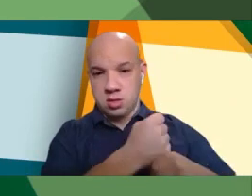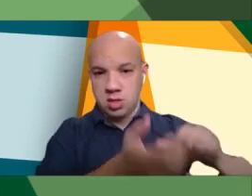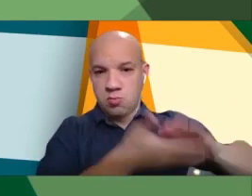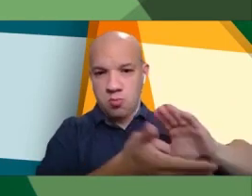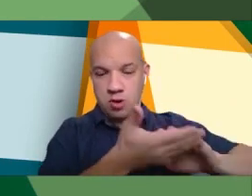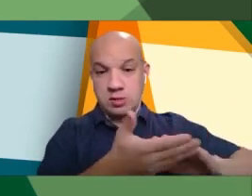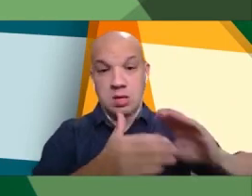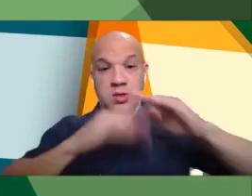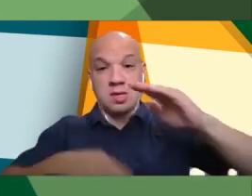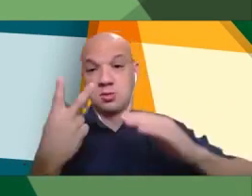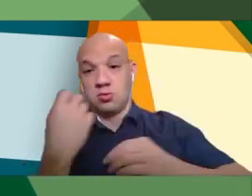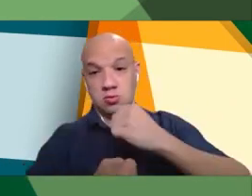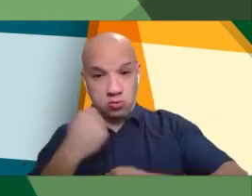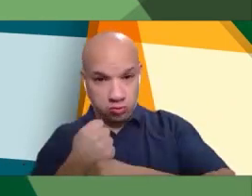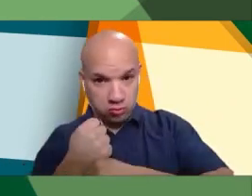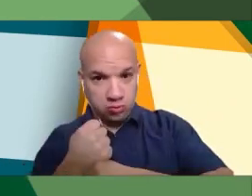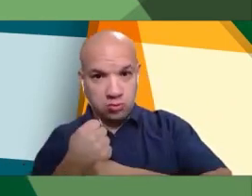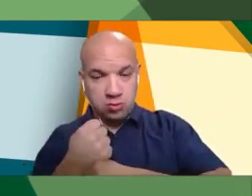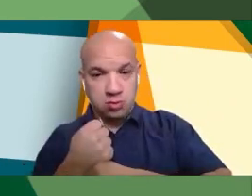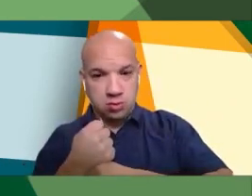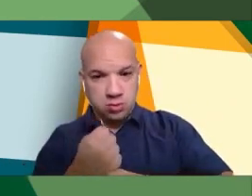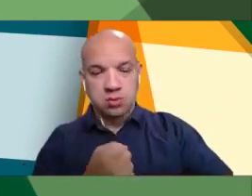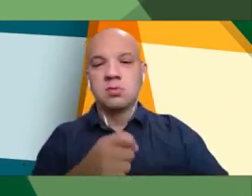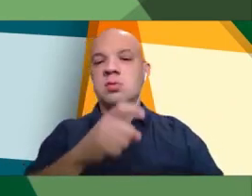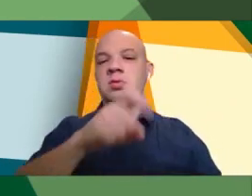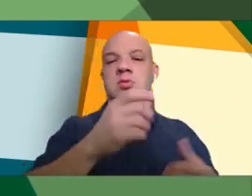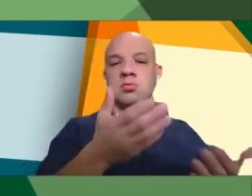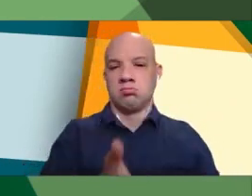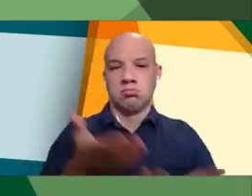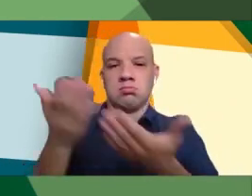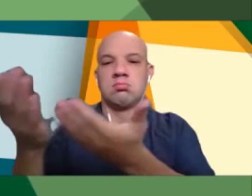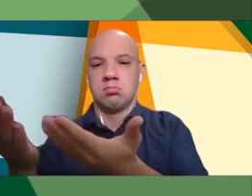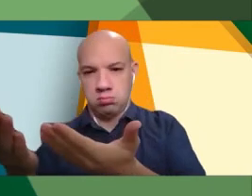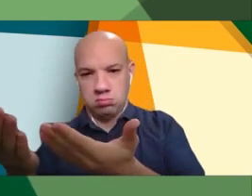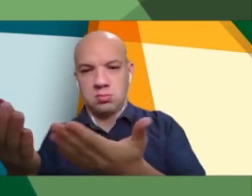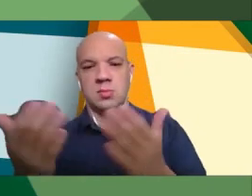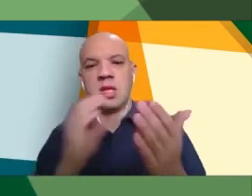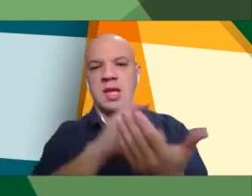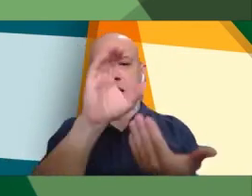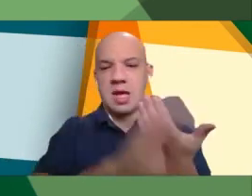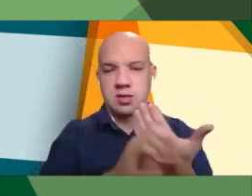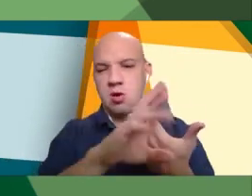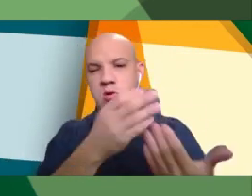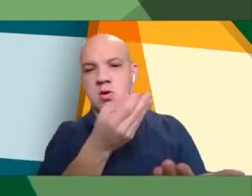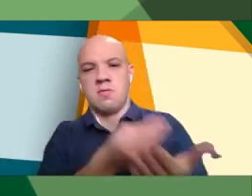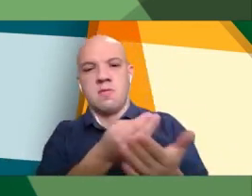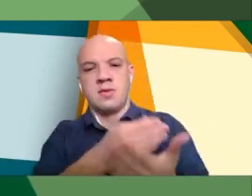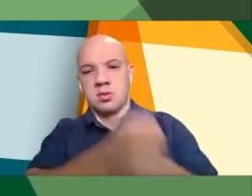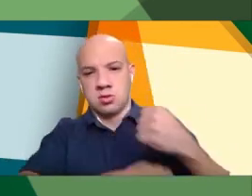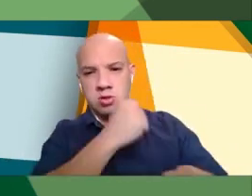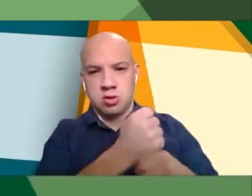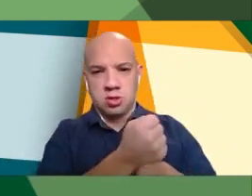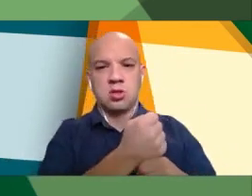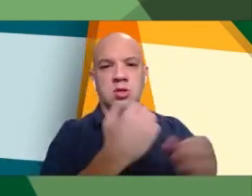please provide requested information for the last fiscal or calendar year. And financial